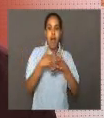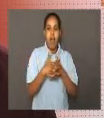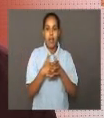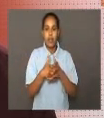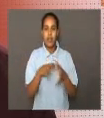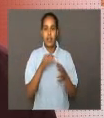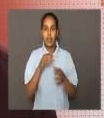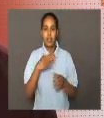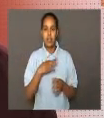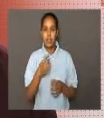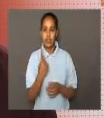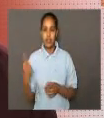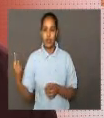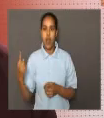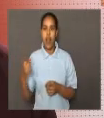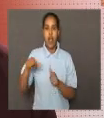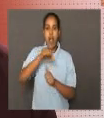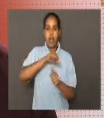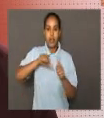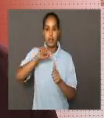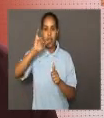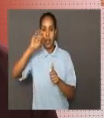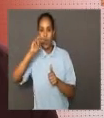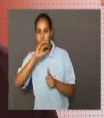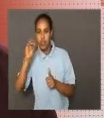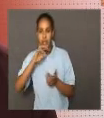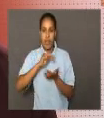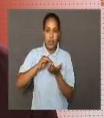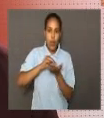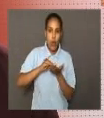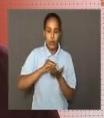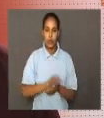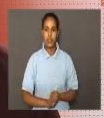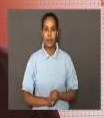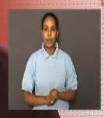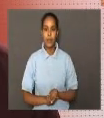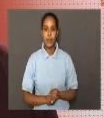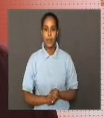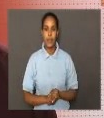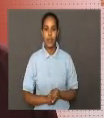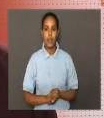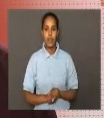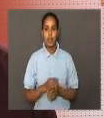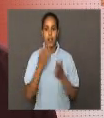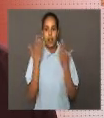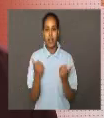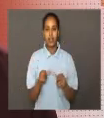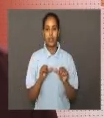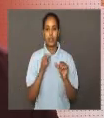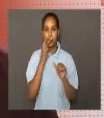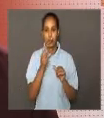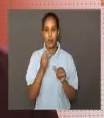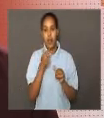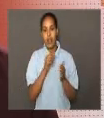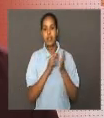as individual atoms, ions, and molecules. Let us look at